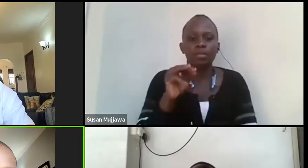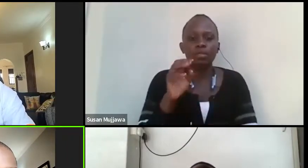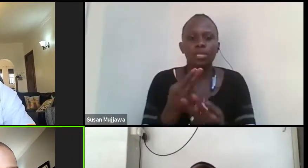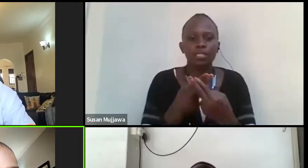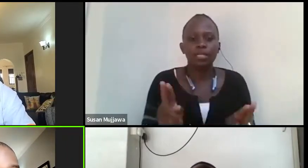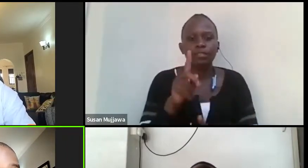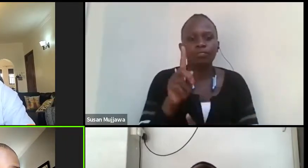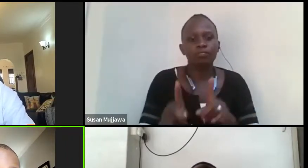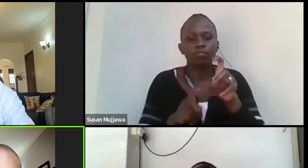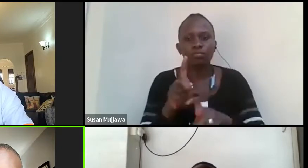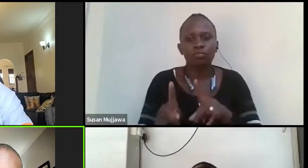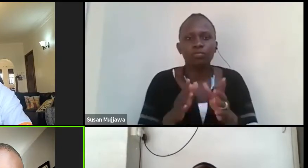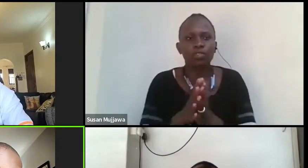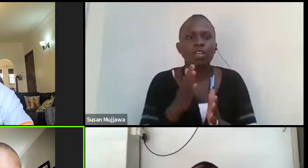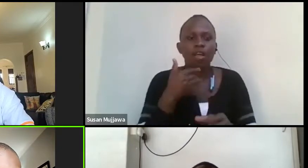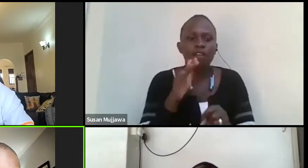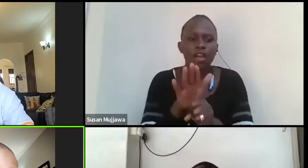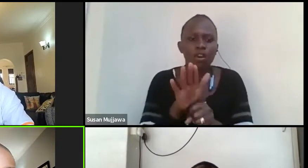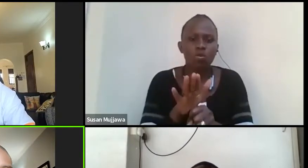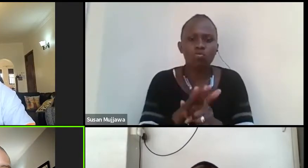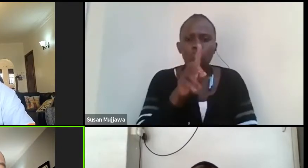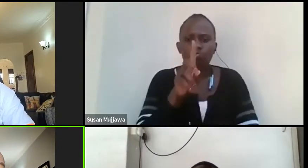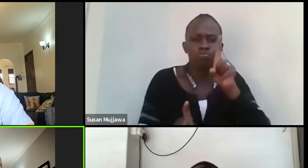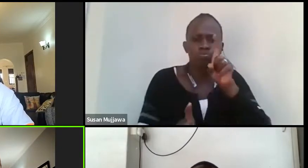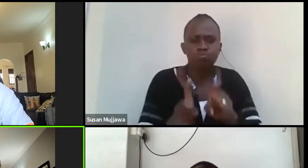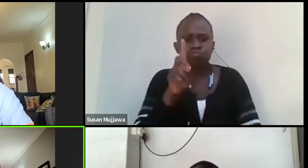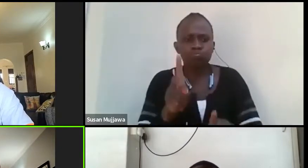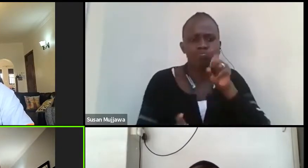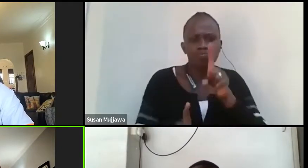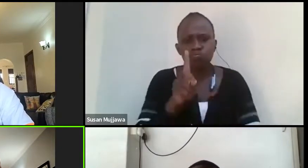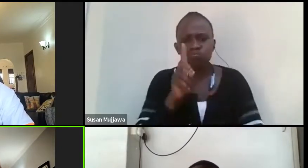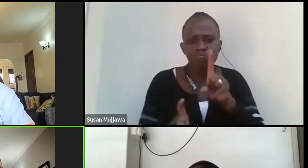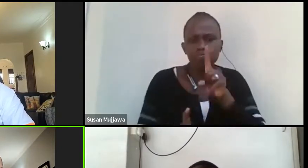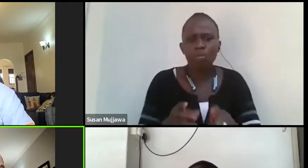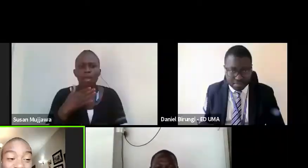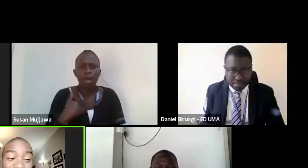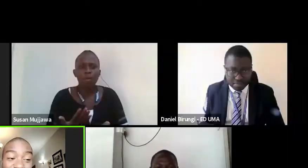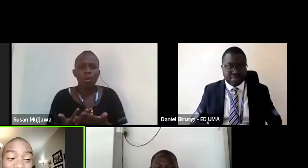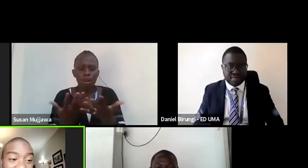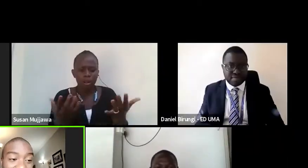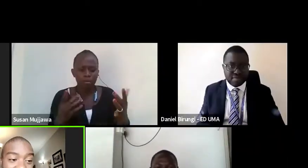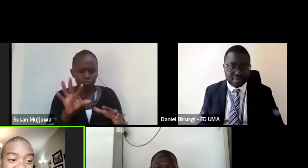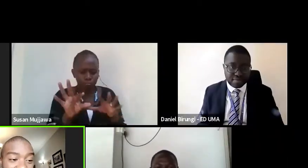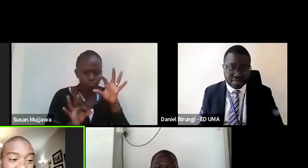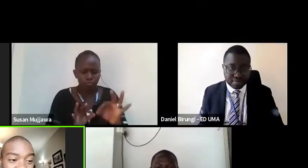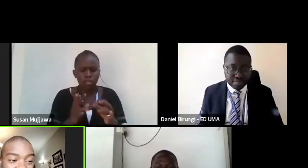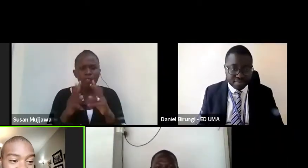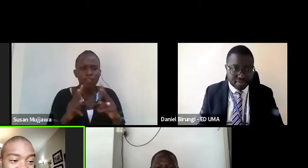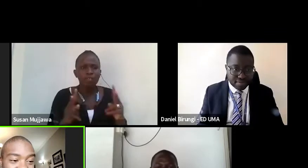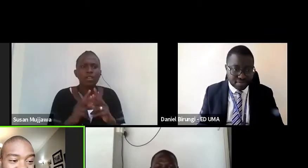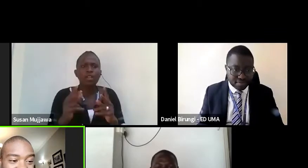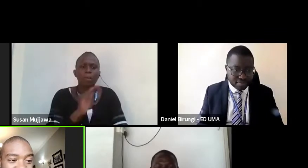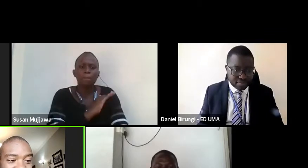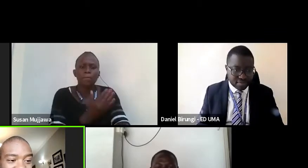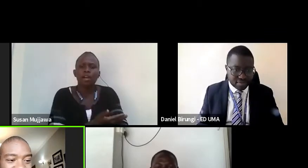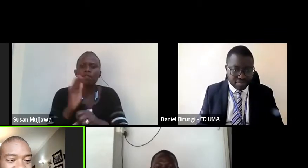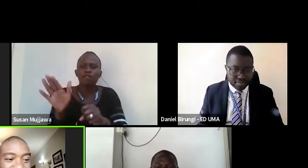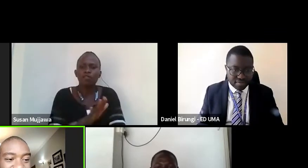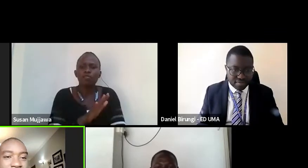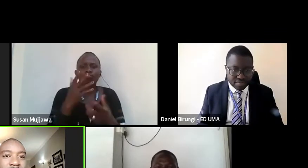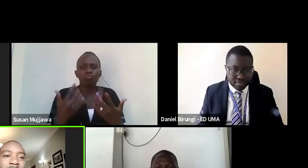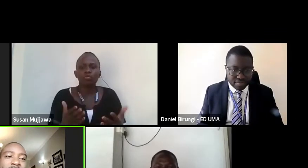session, because we have a lot of questions coming in for you guys, and I want us to get through those. And there's some very, very powerful and important questions too, so we're going to